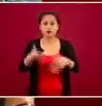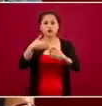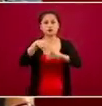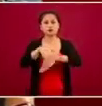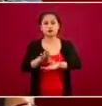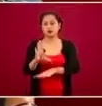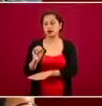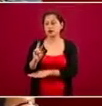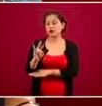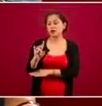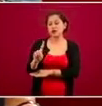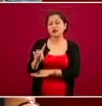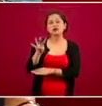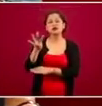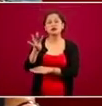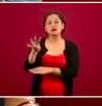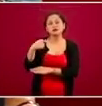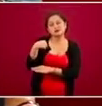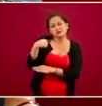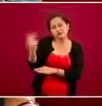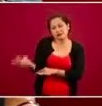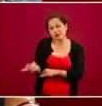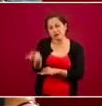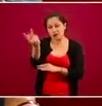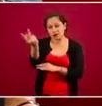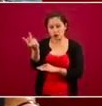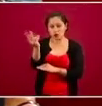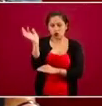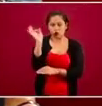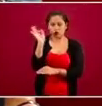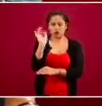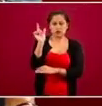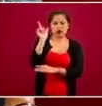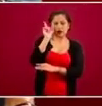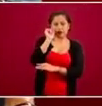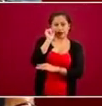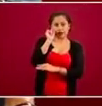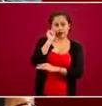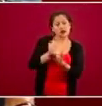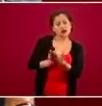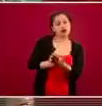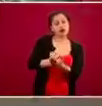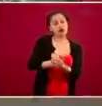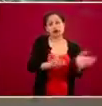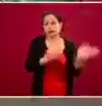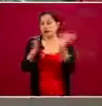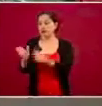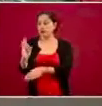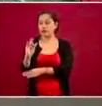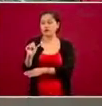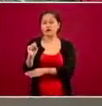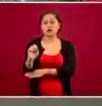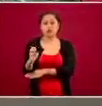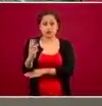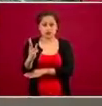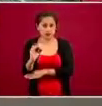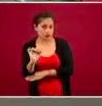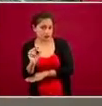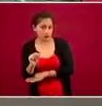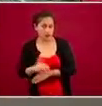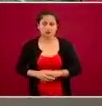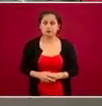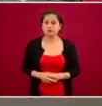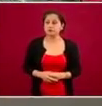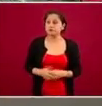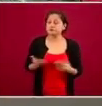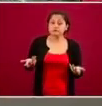general balance of the COVID-19 situation. Do you think it is possible that tomorrow phase